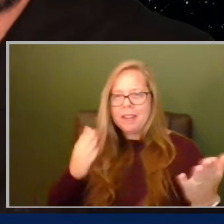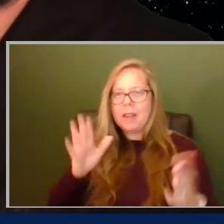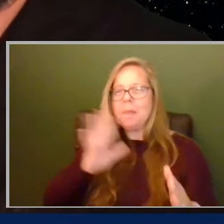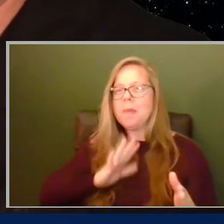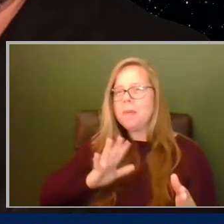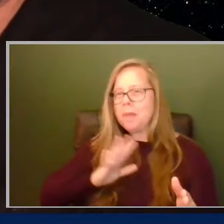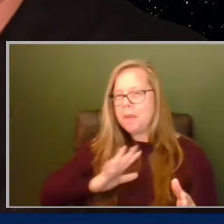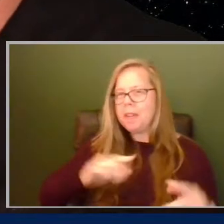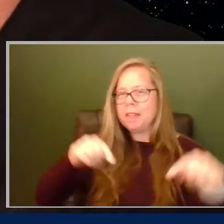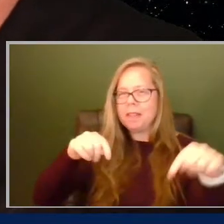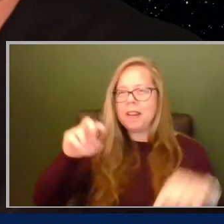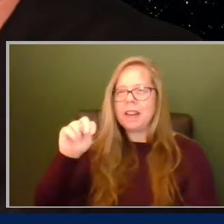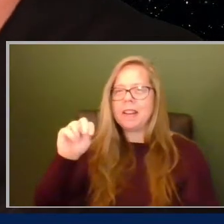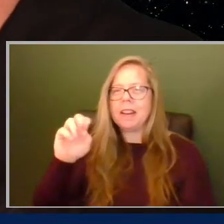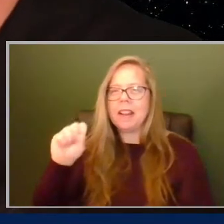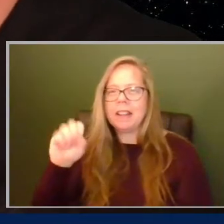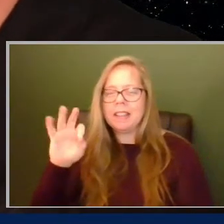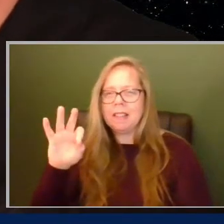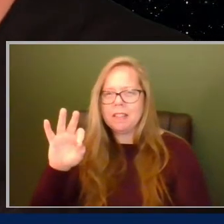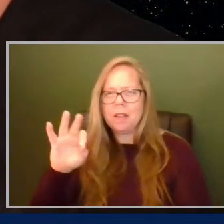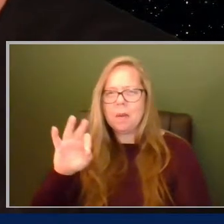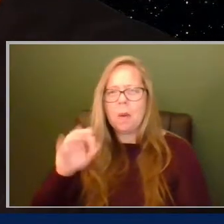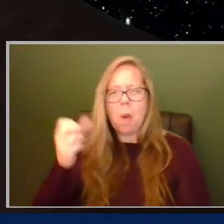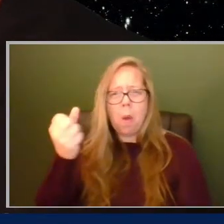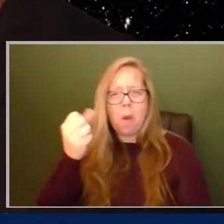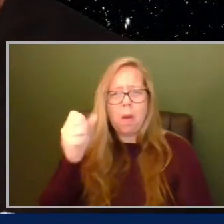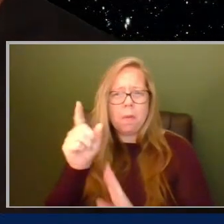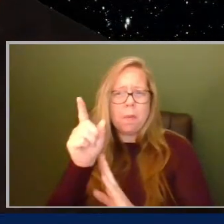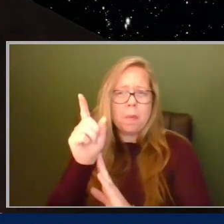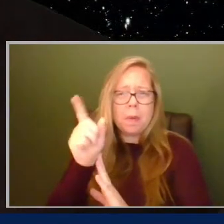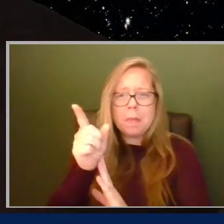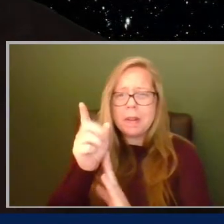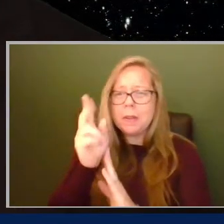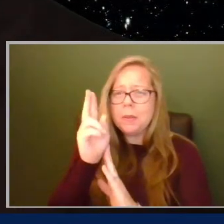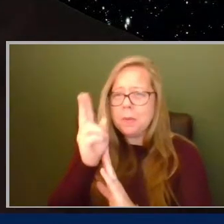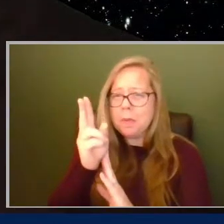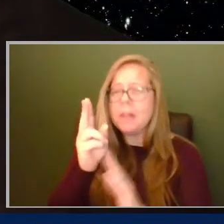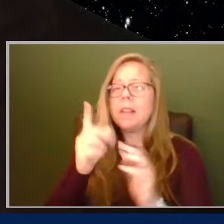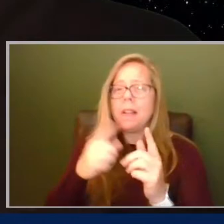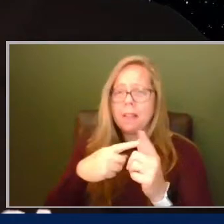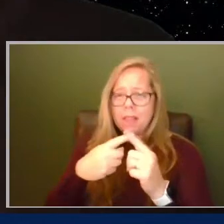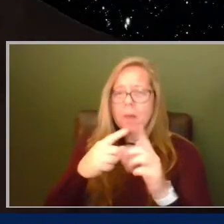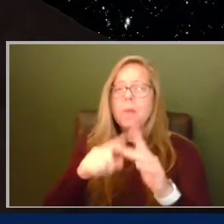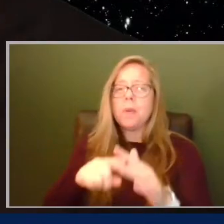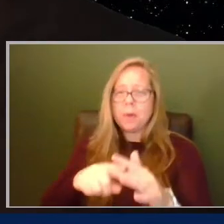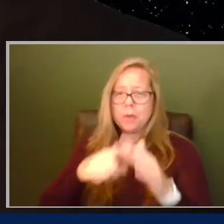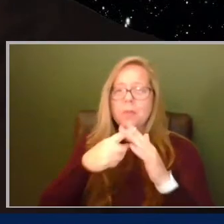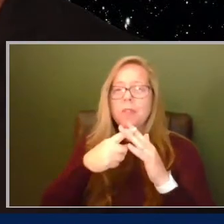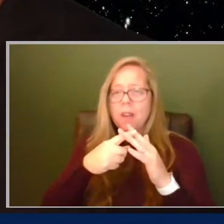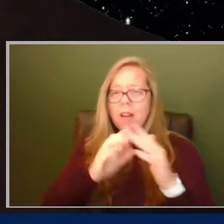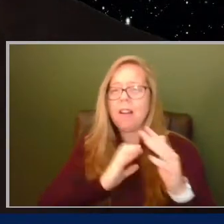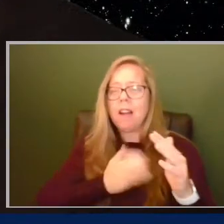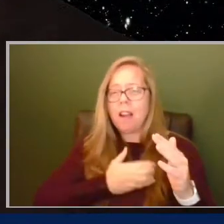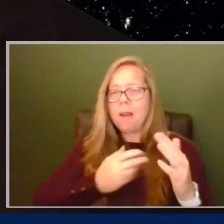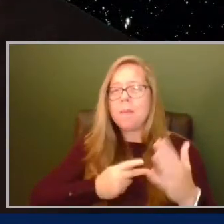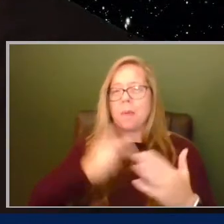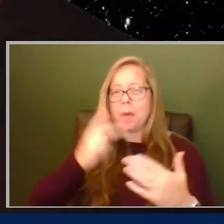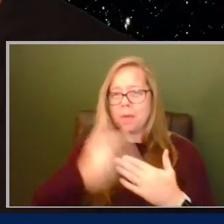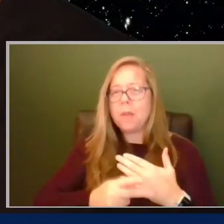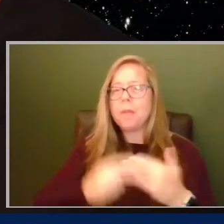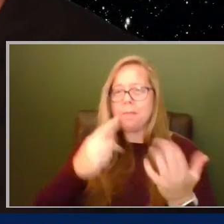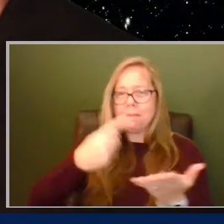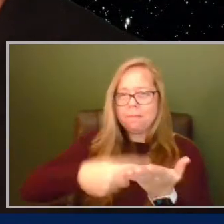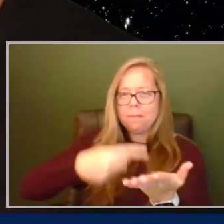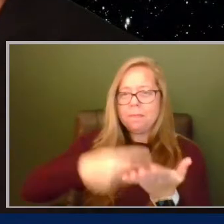will be right back. Give me just a minute or two to get the new guests on the Zoom call here. And when we come back, we'll talk about AstroAccess and how